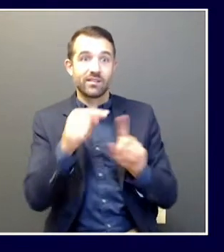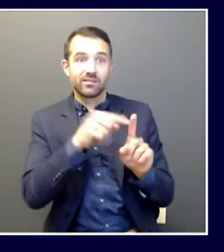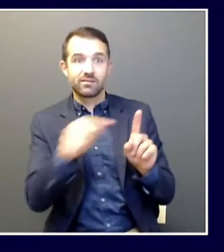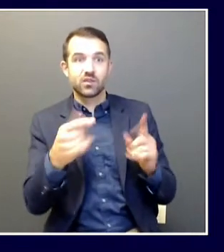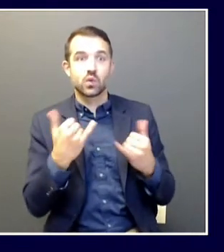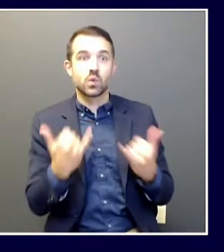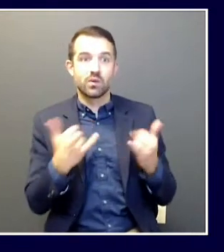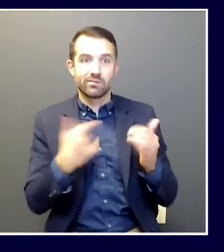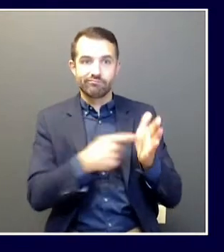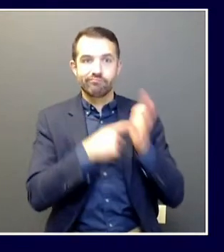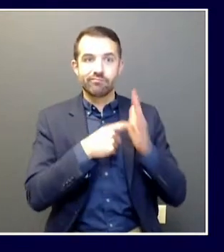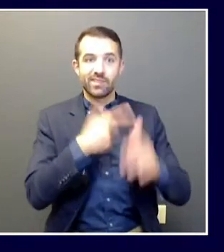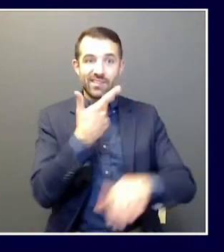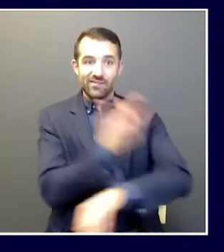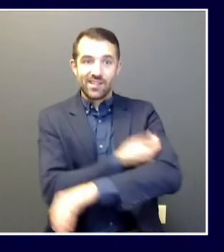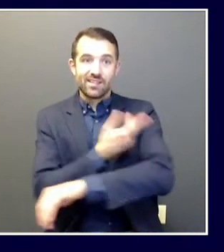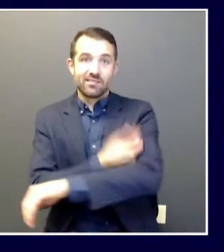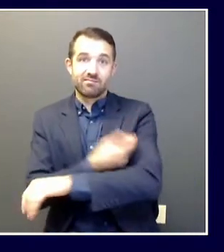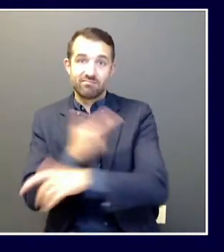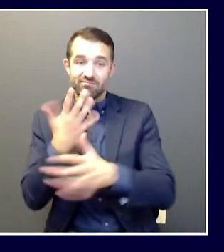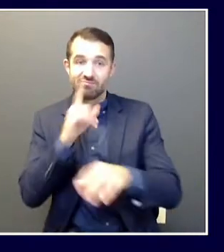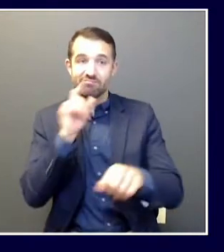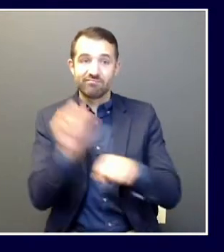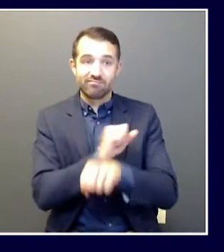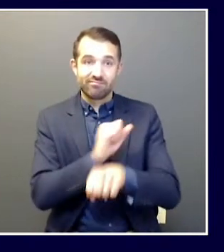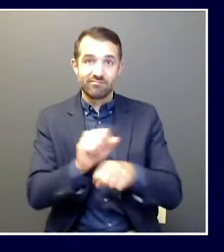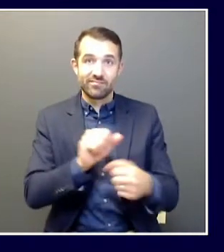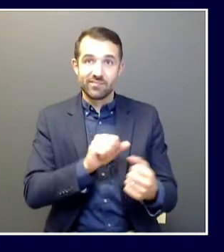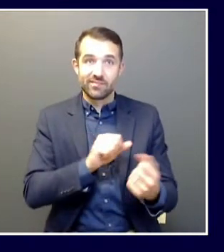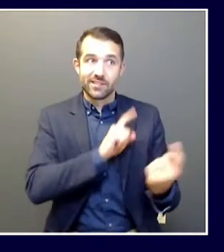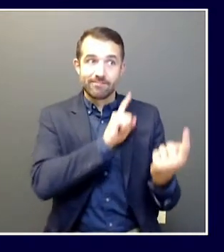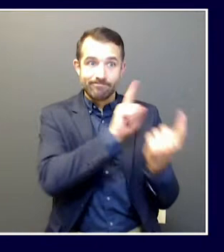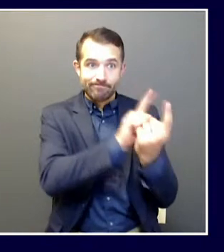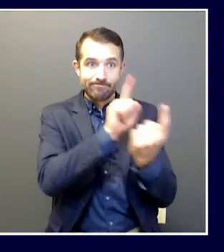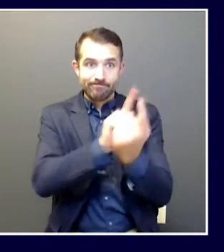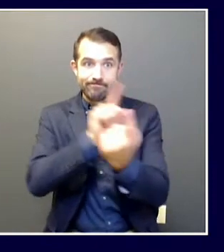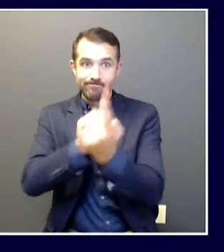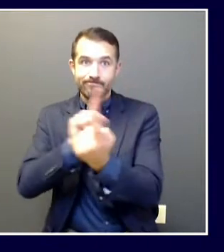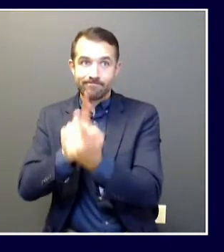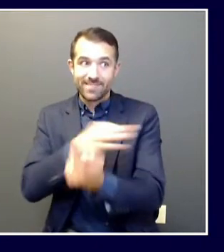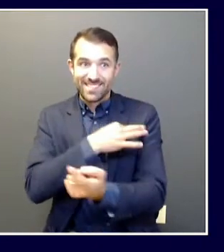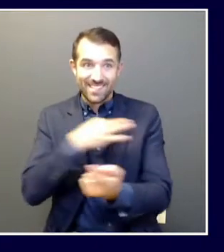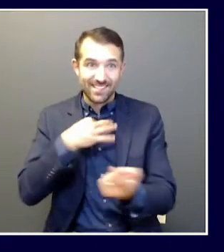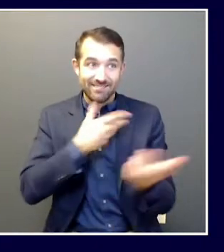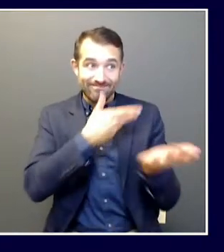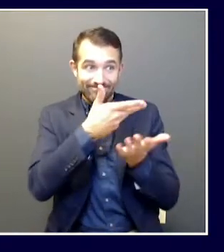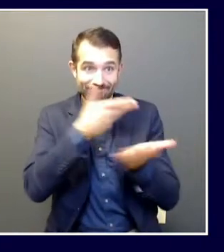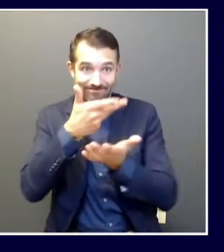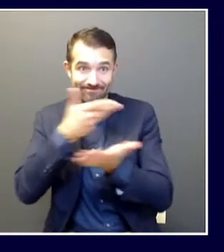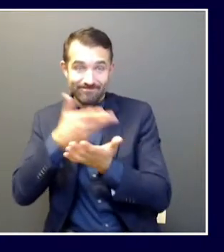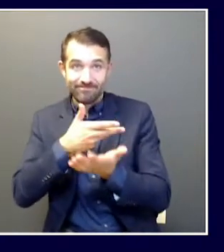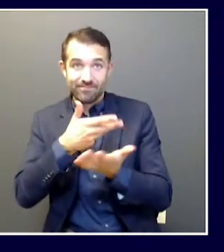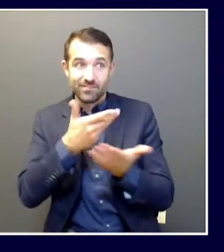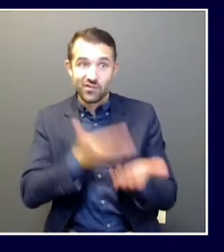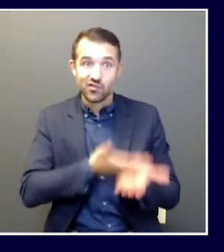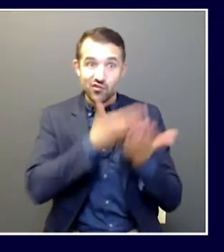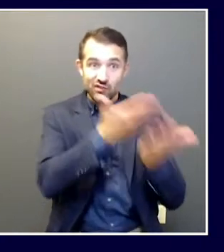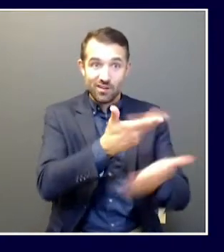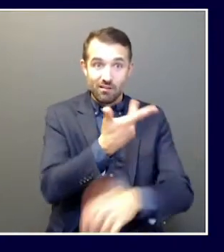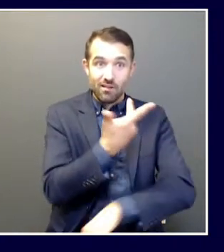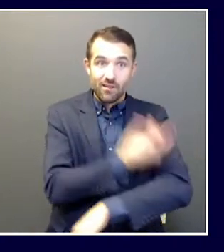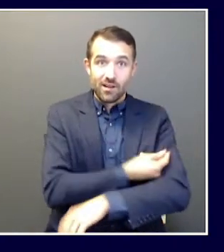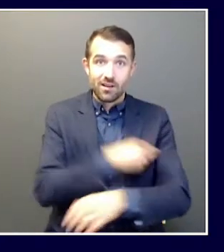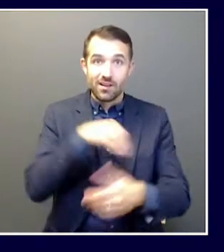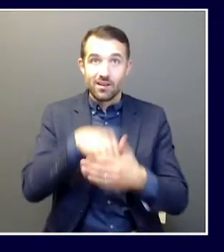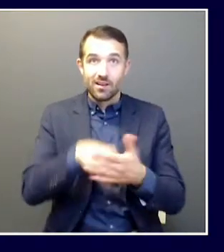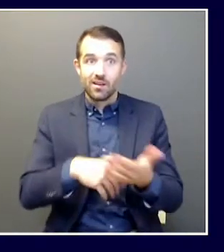extra time, the extra effort to talk to their staff, to give them opportunities to be vaccinated, to really work with them too.